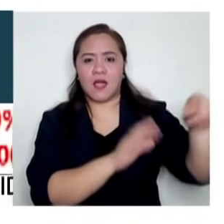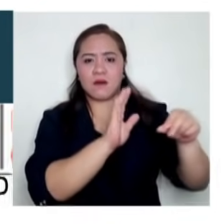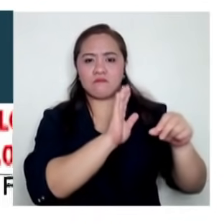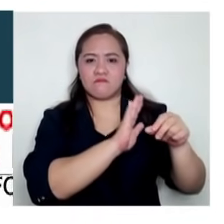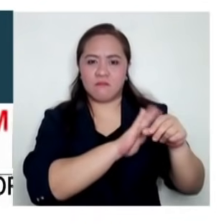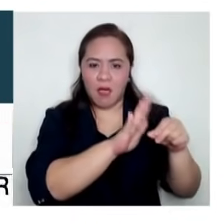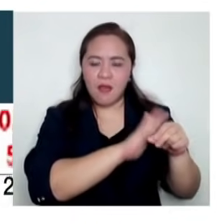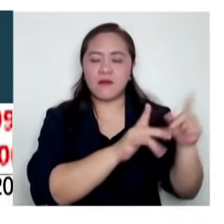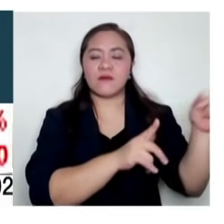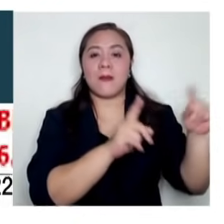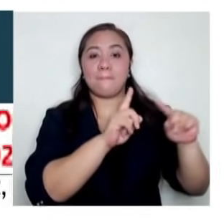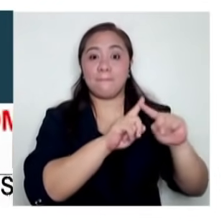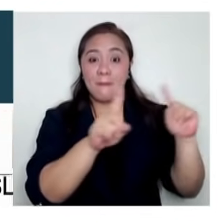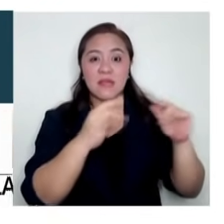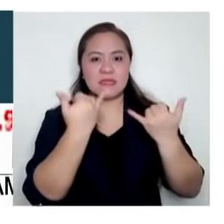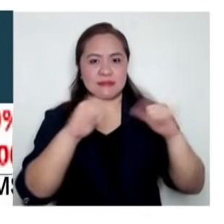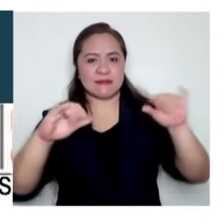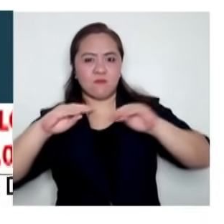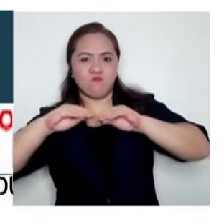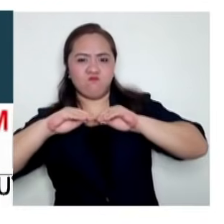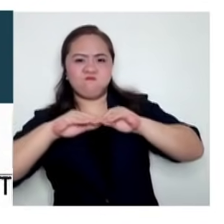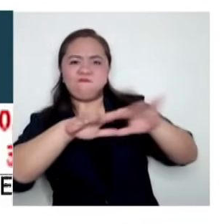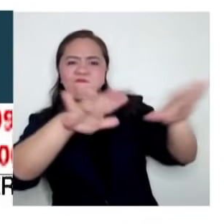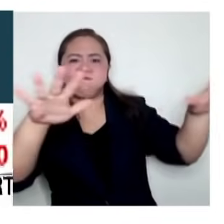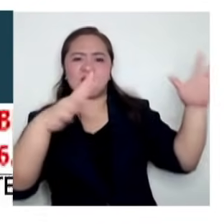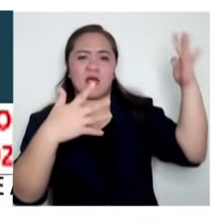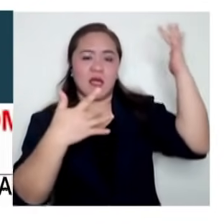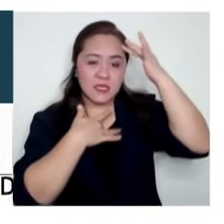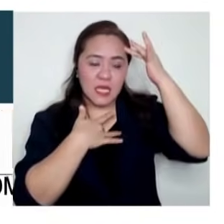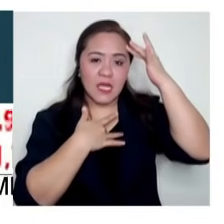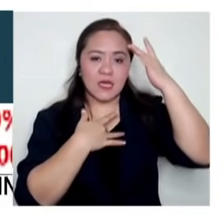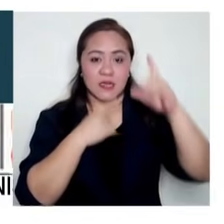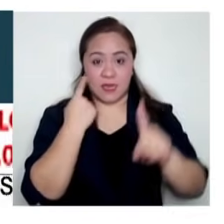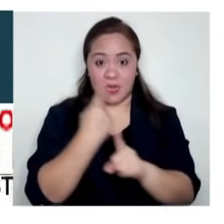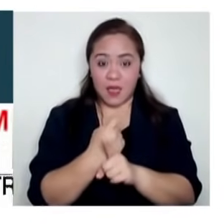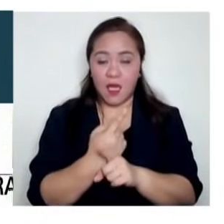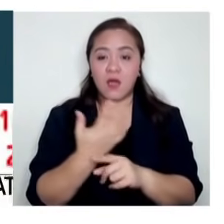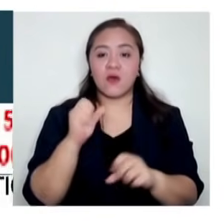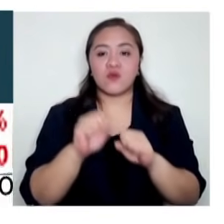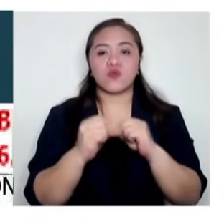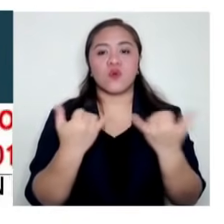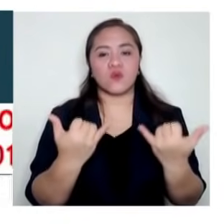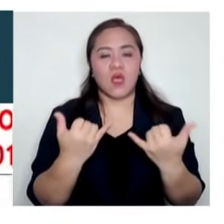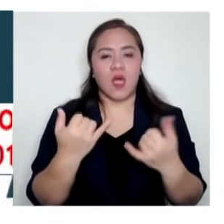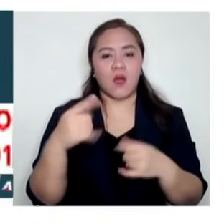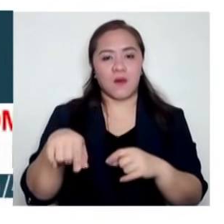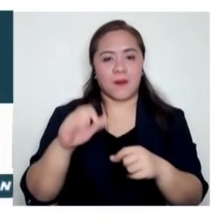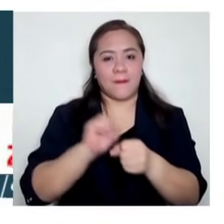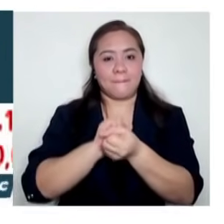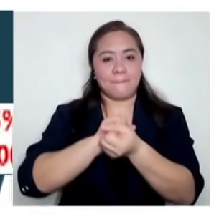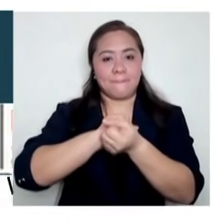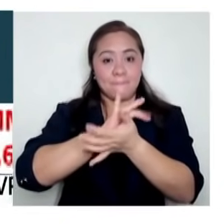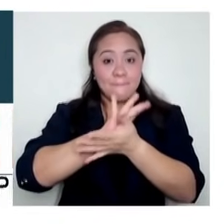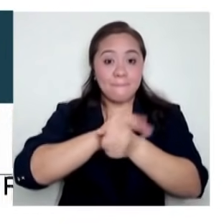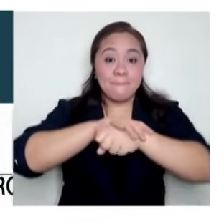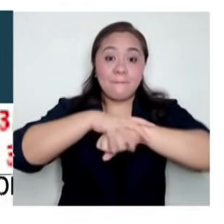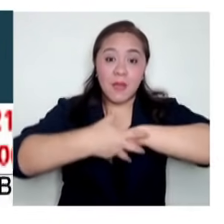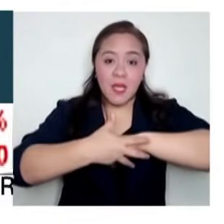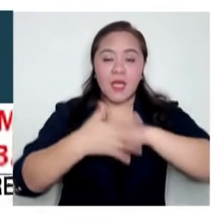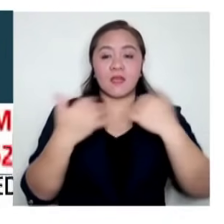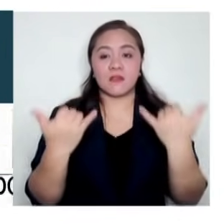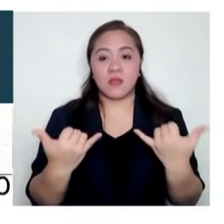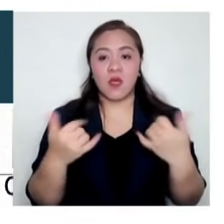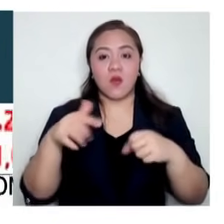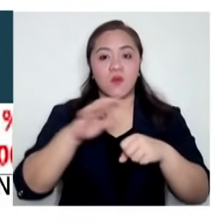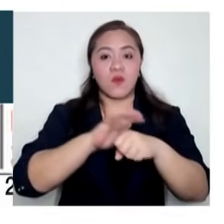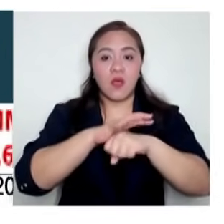the spread of the infection that's ongoing. In fact, CDC has called it a pandemic within a pandemic, a pandemic for